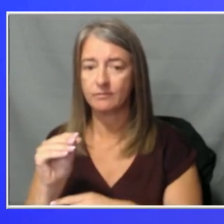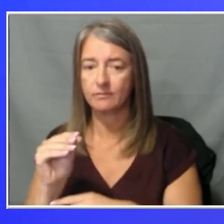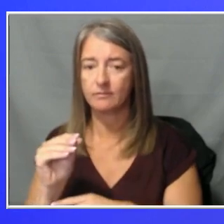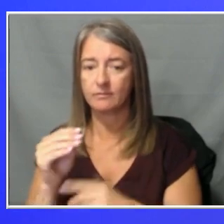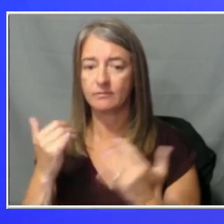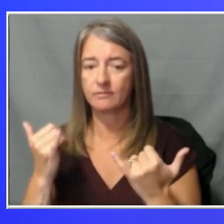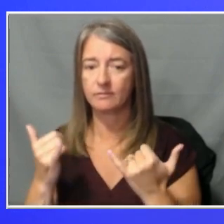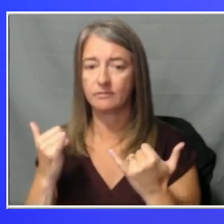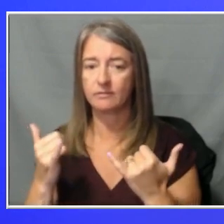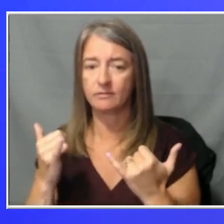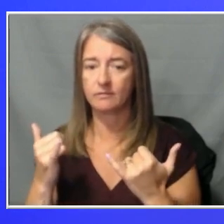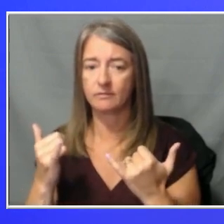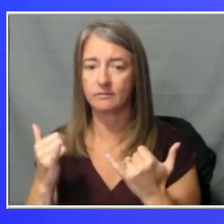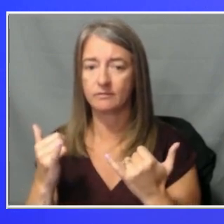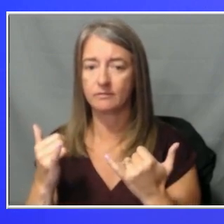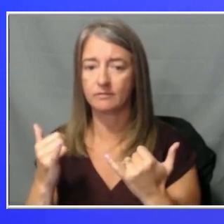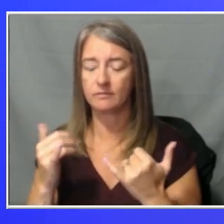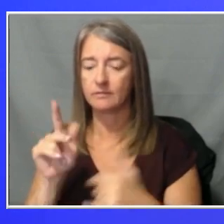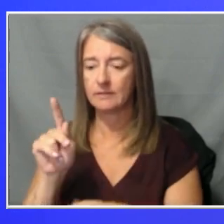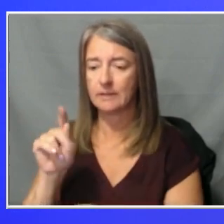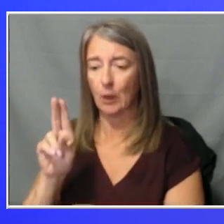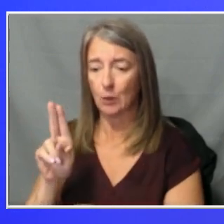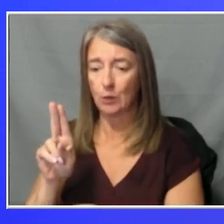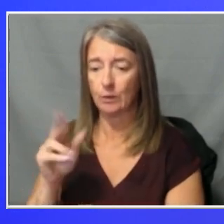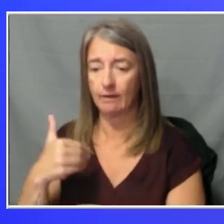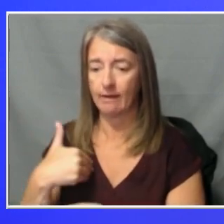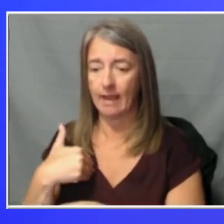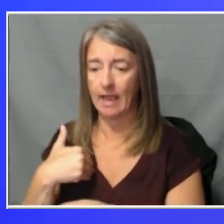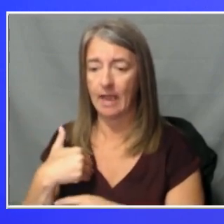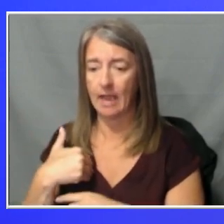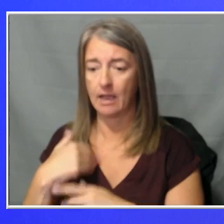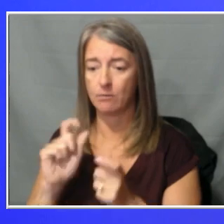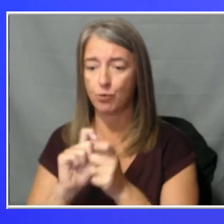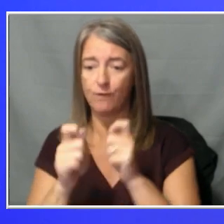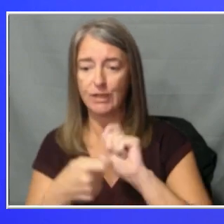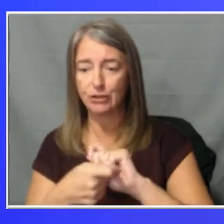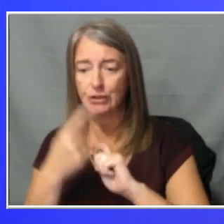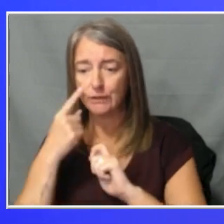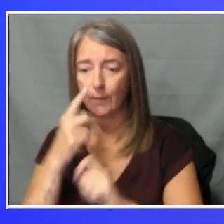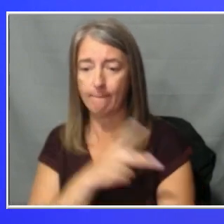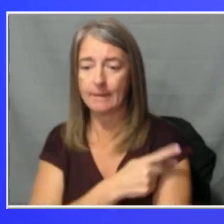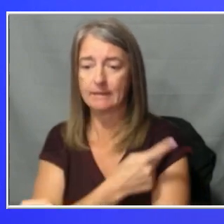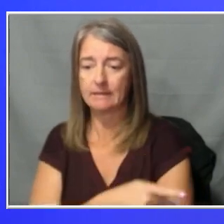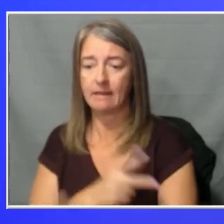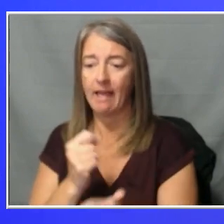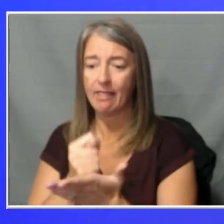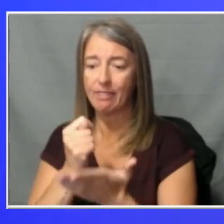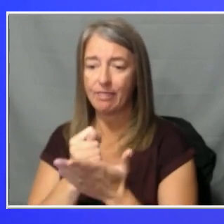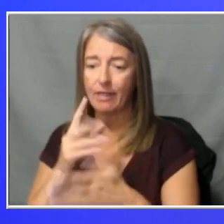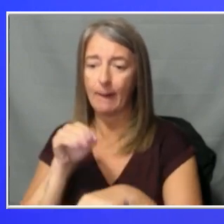now, KU has provisions for patients like therapists that